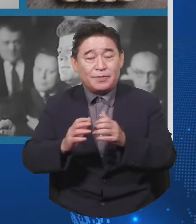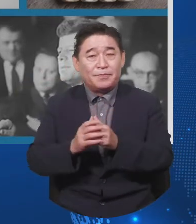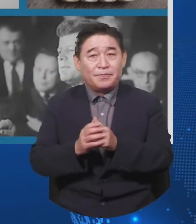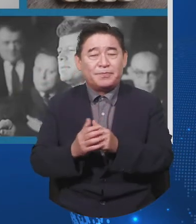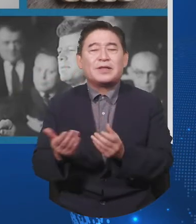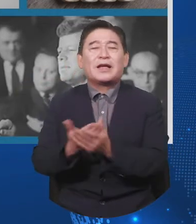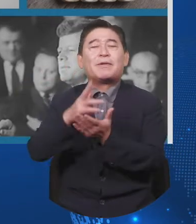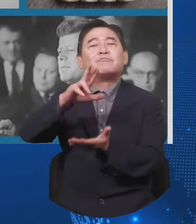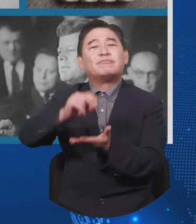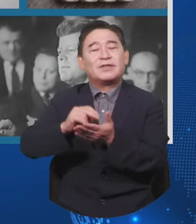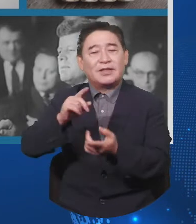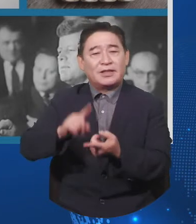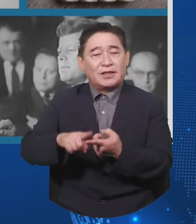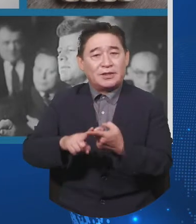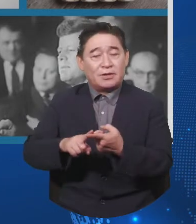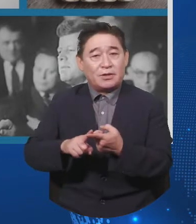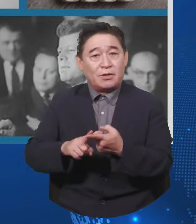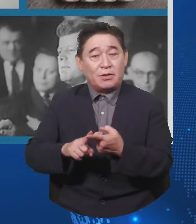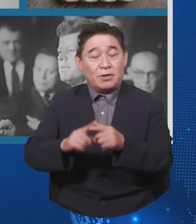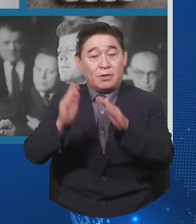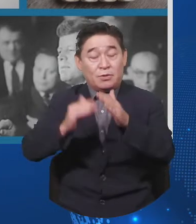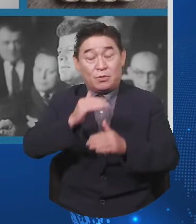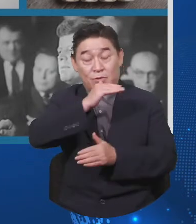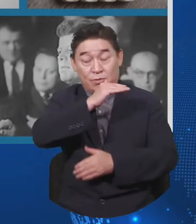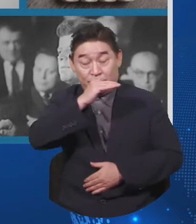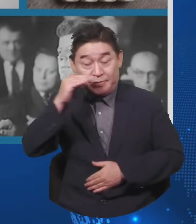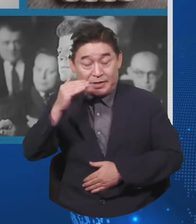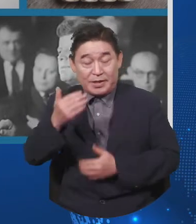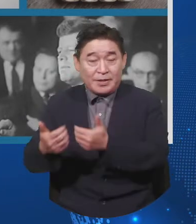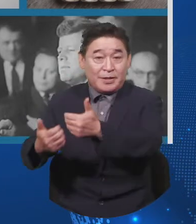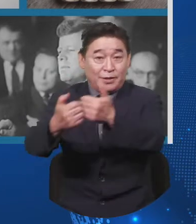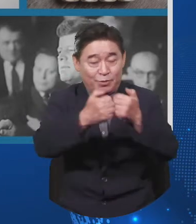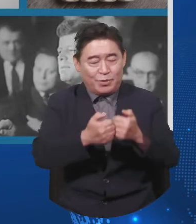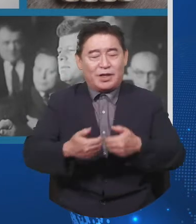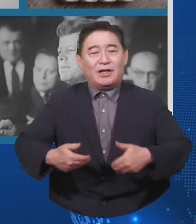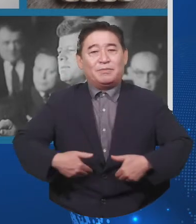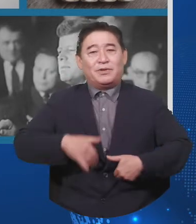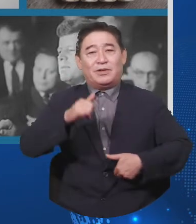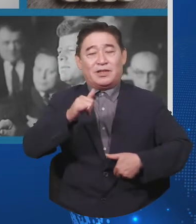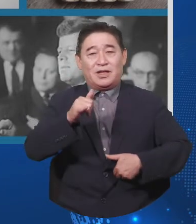on equal footing. And this is where, this is what we do.